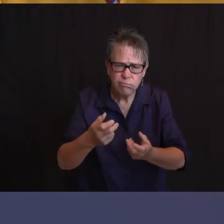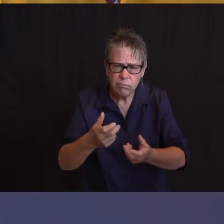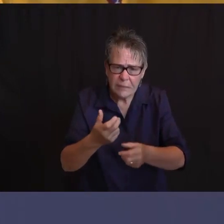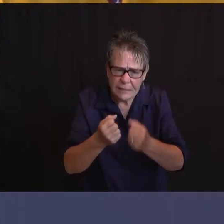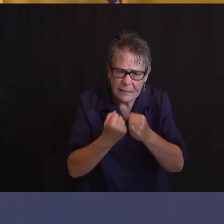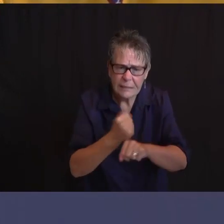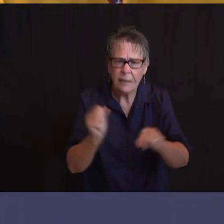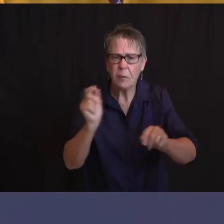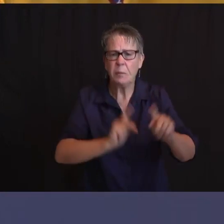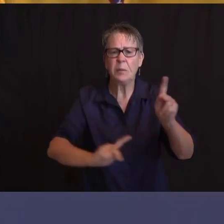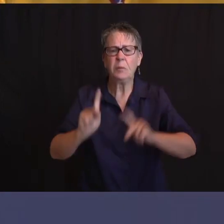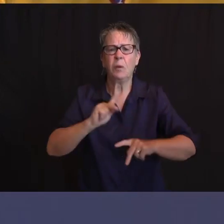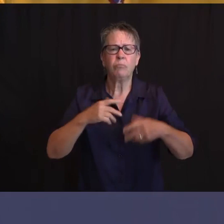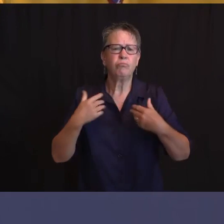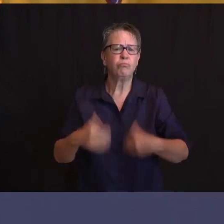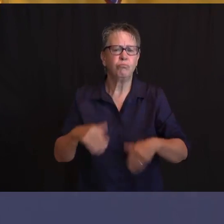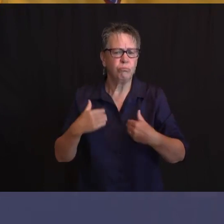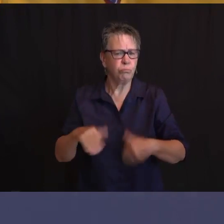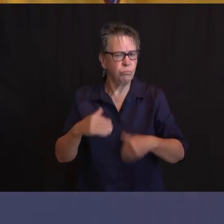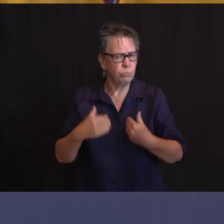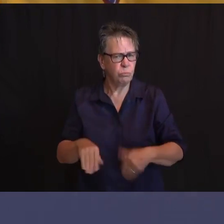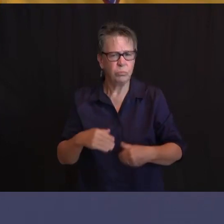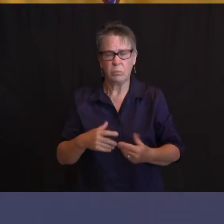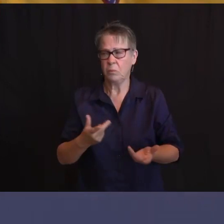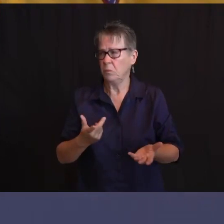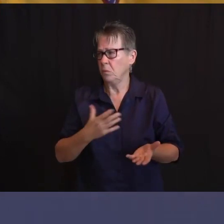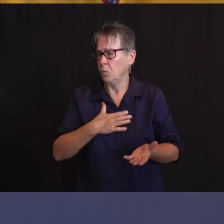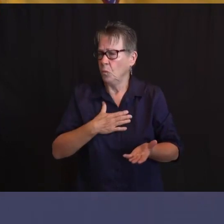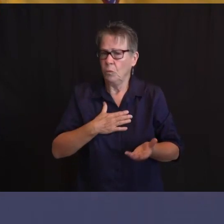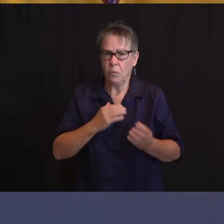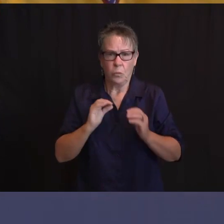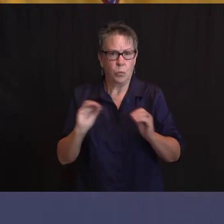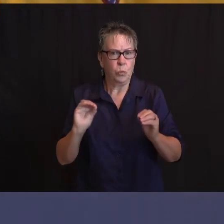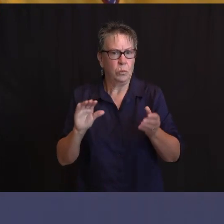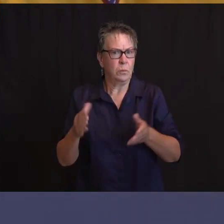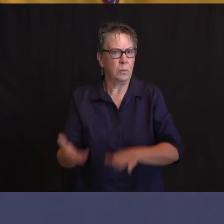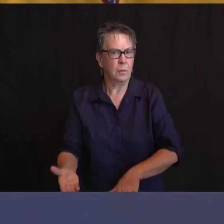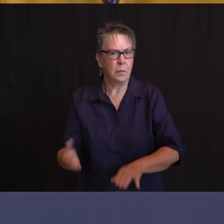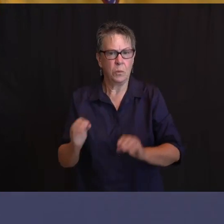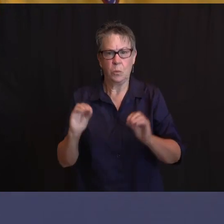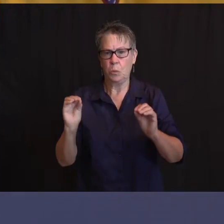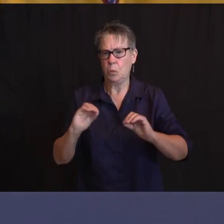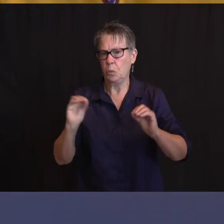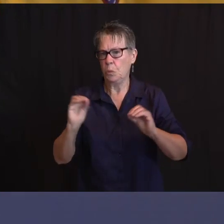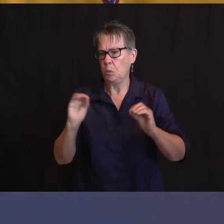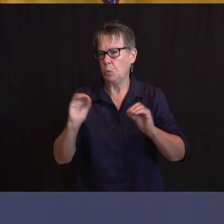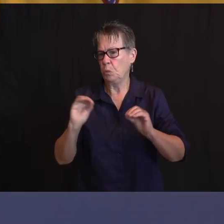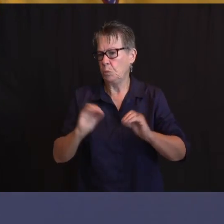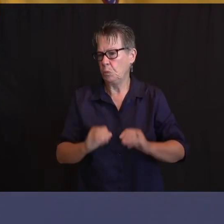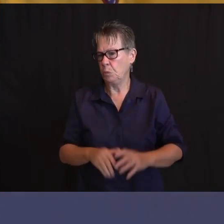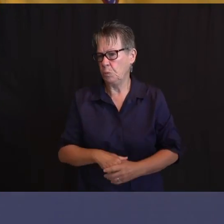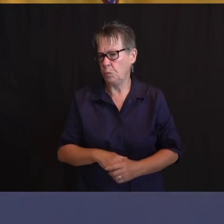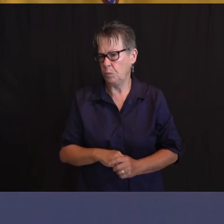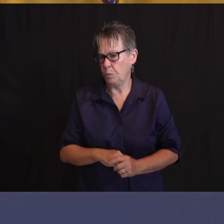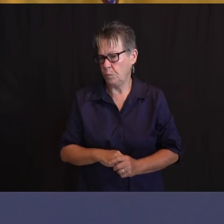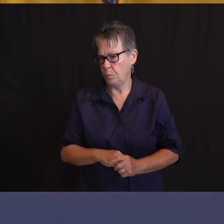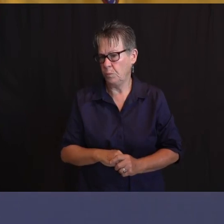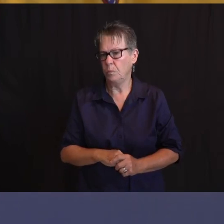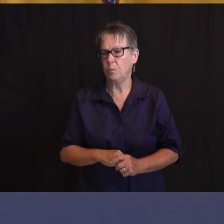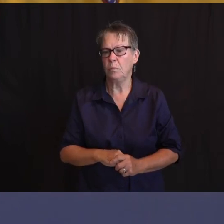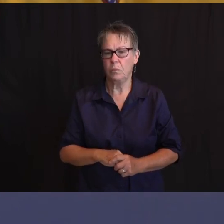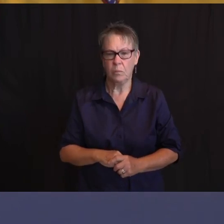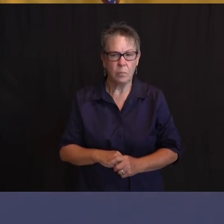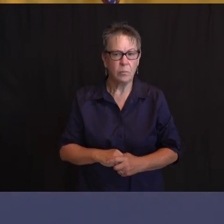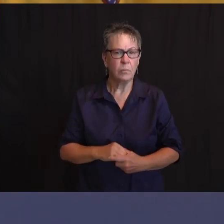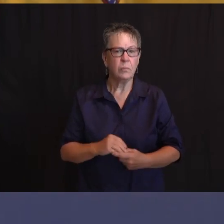Pat. So we'll start over with Matt. Before we do, just to say we'll be virtual as we've been for the past period of time